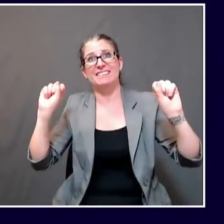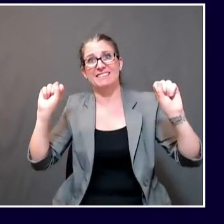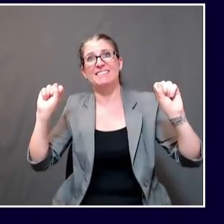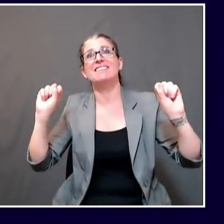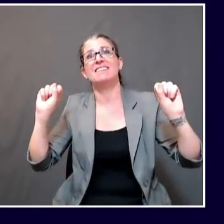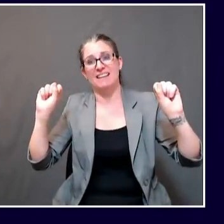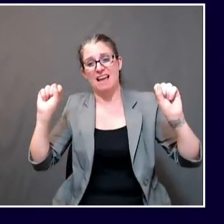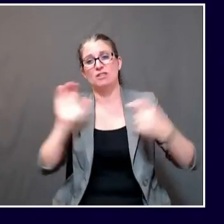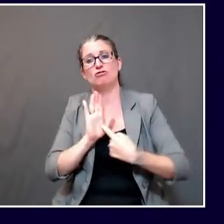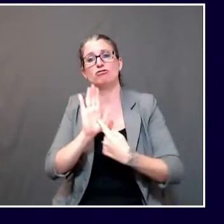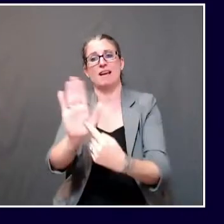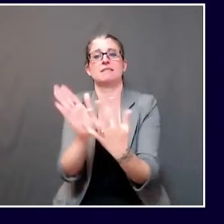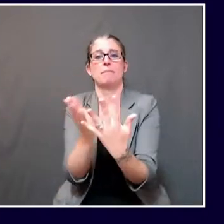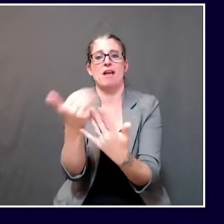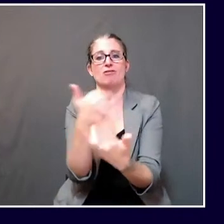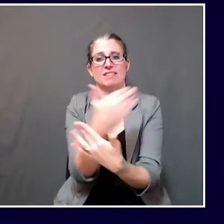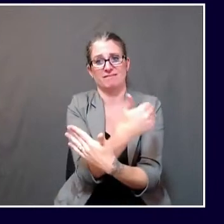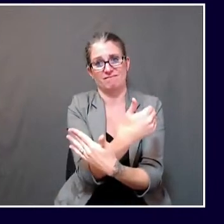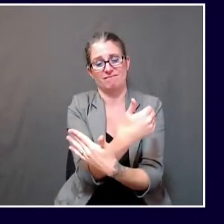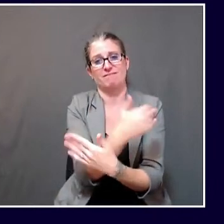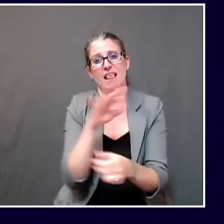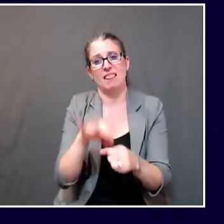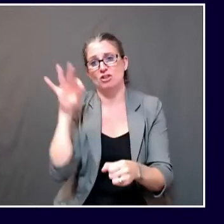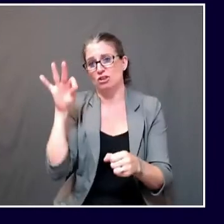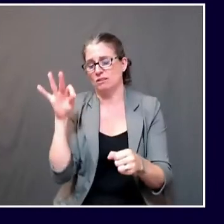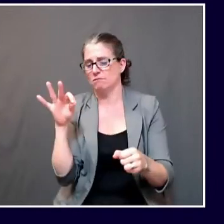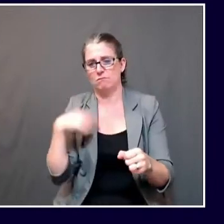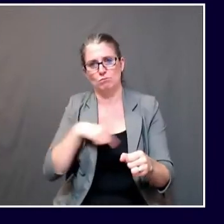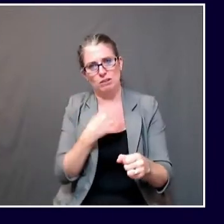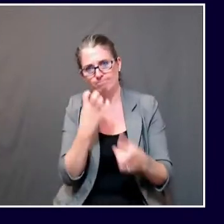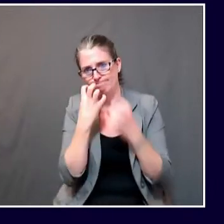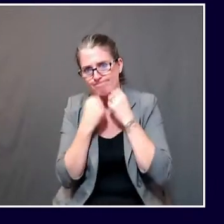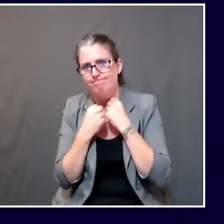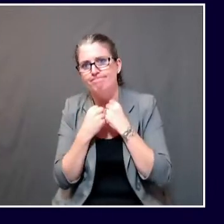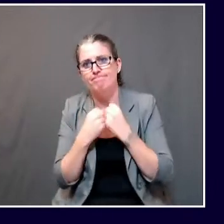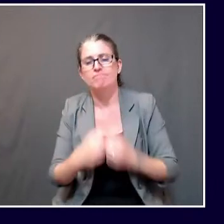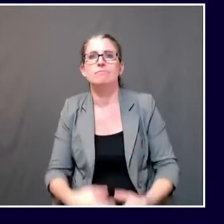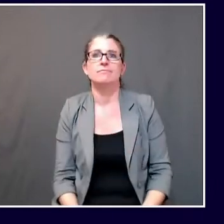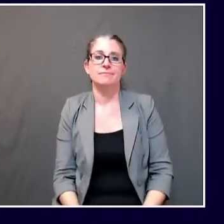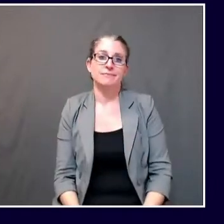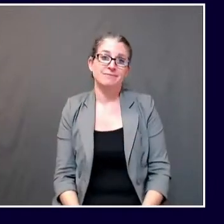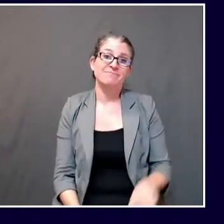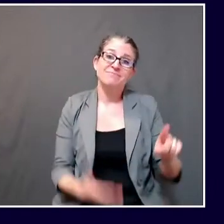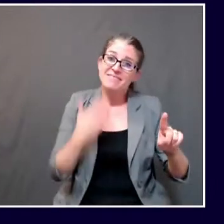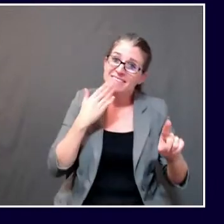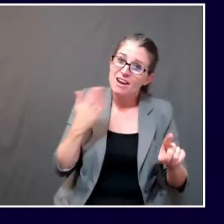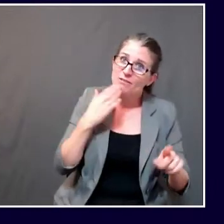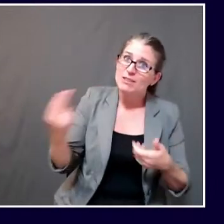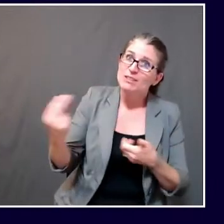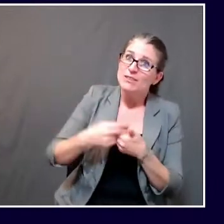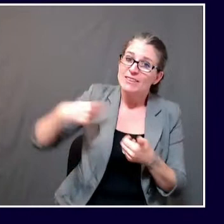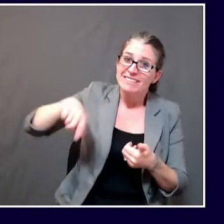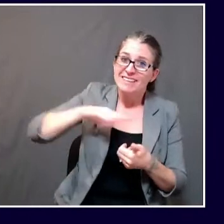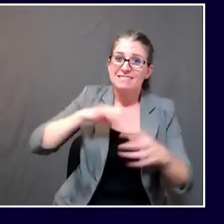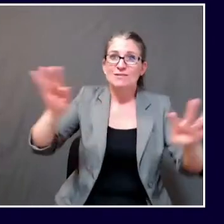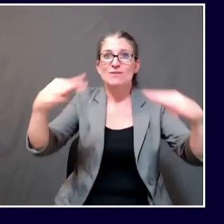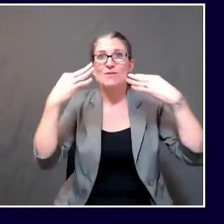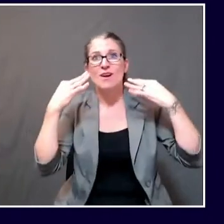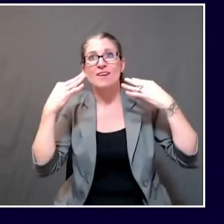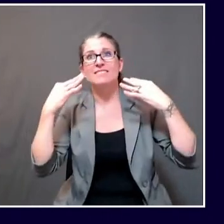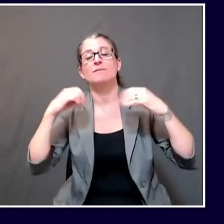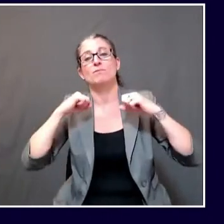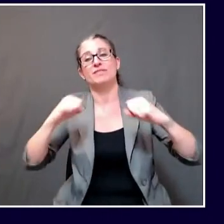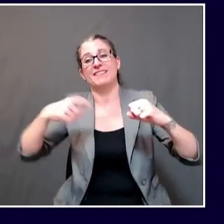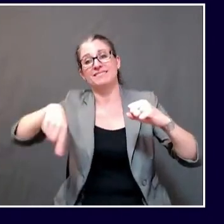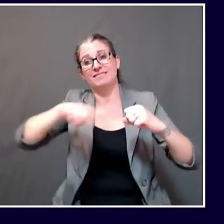Thank you. Thank you very much, Mr. Secretary, for joining us, as well as for your partnership with us to make Election Day as safe as possible. With that, we